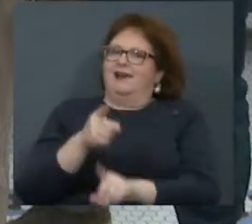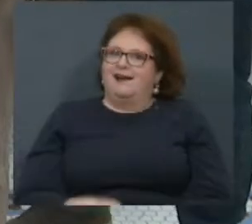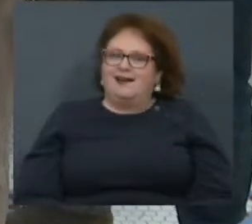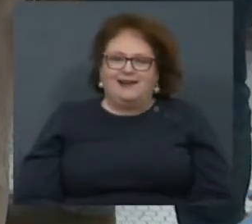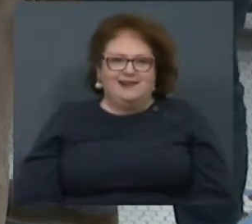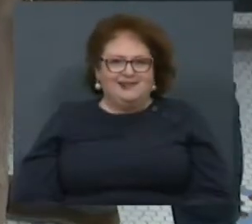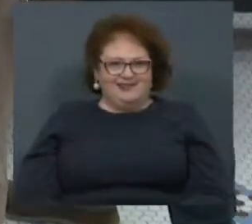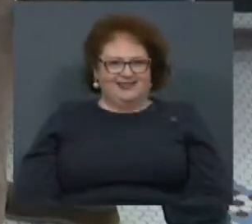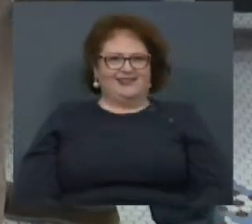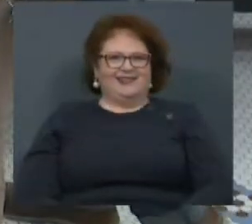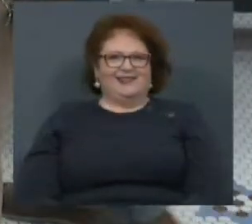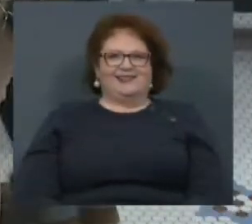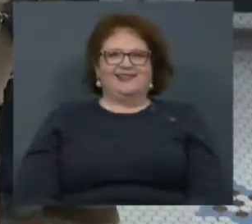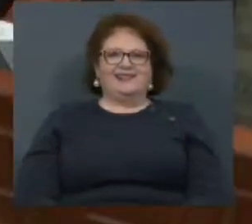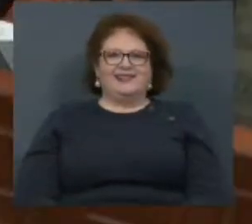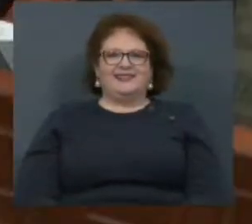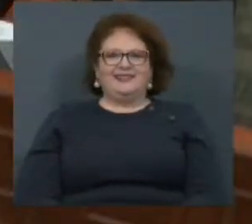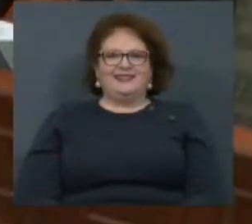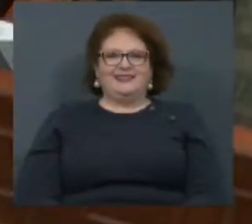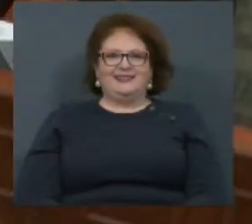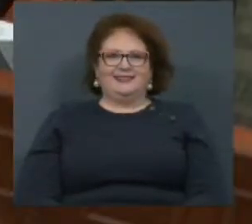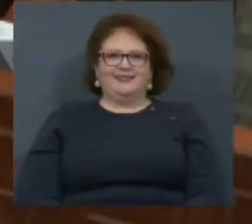Thank you. Let's give everybody a round of applause.